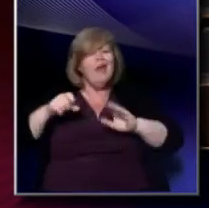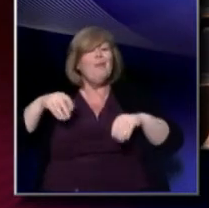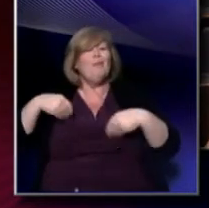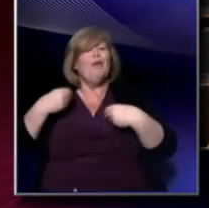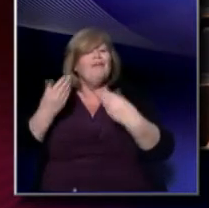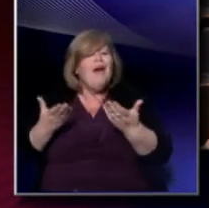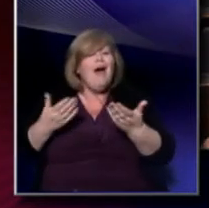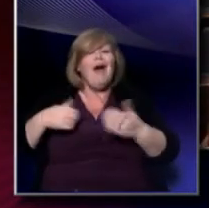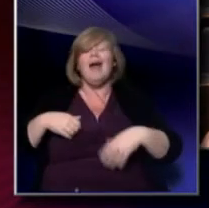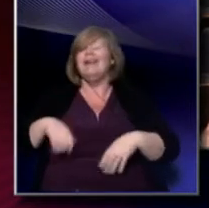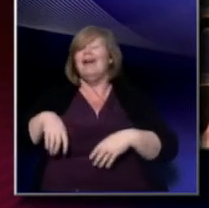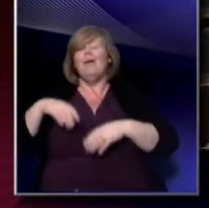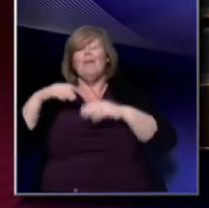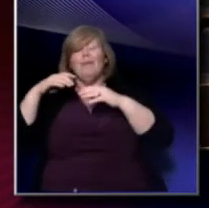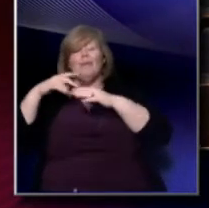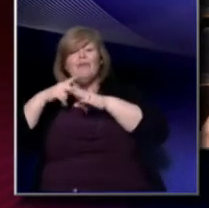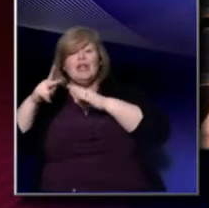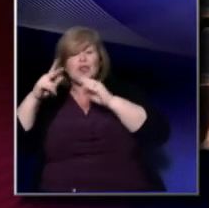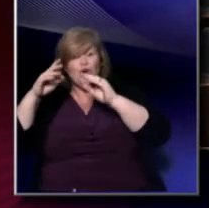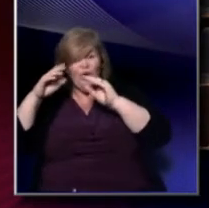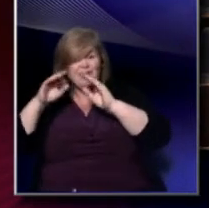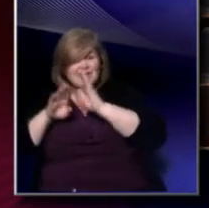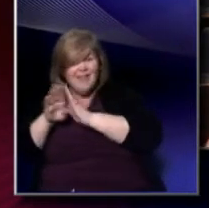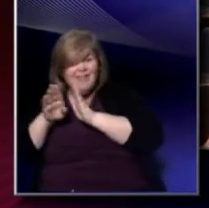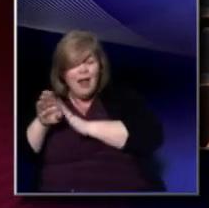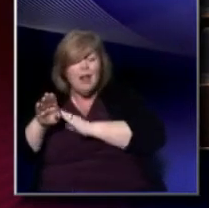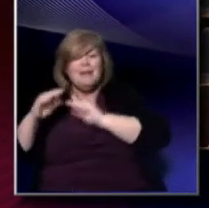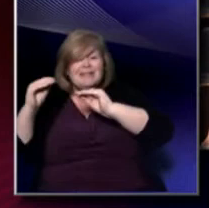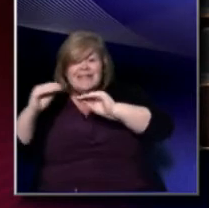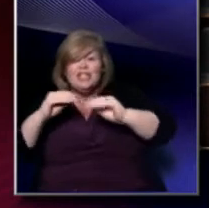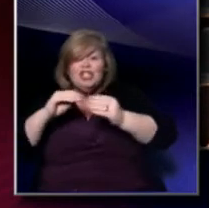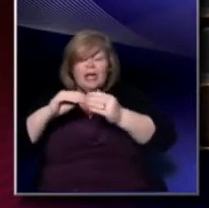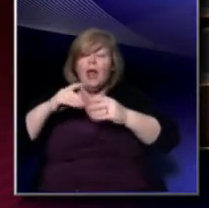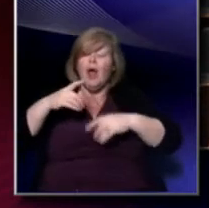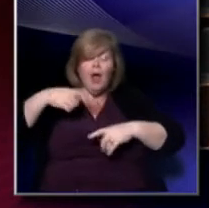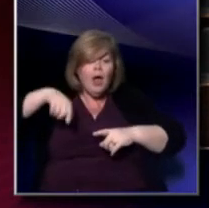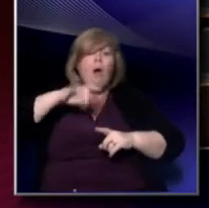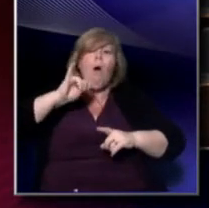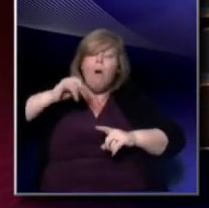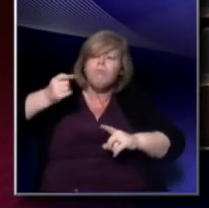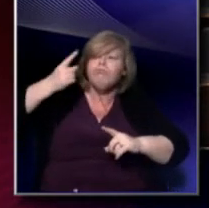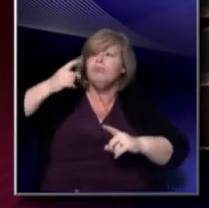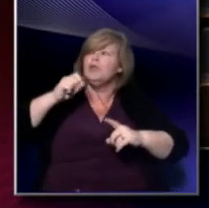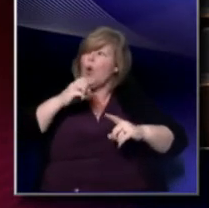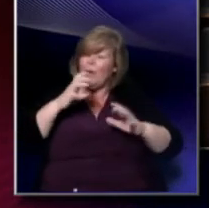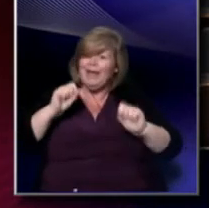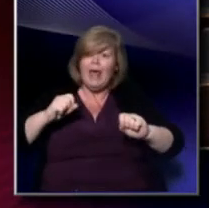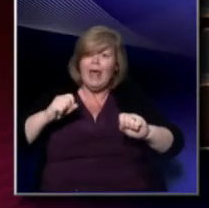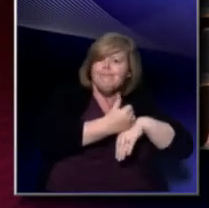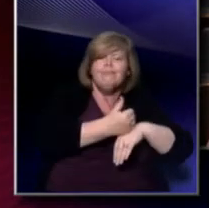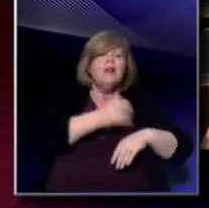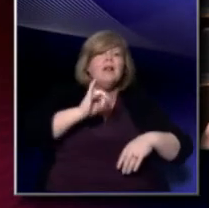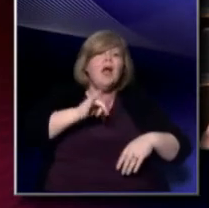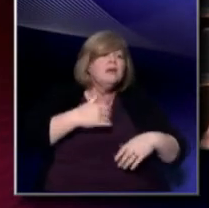student tool. And then we can start building on that curriculum when it comes to things like accommodations and modifications for our